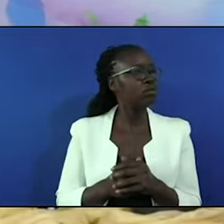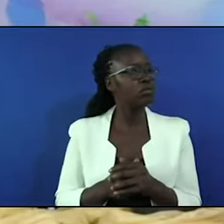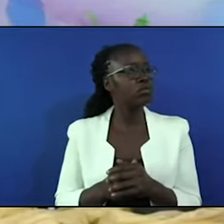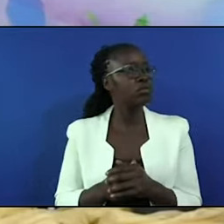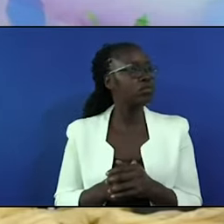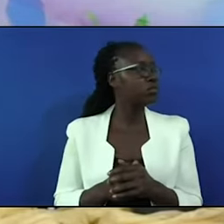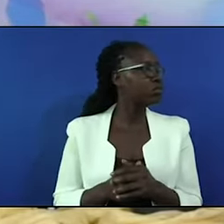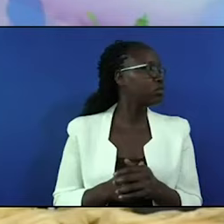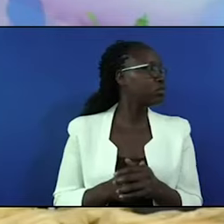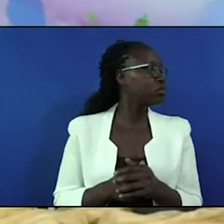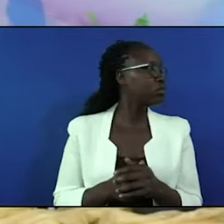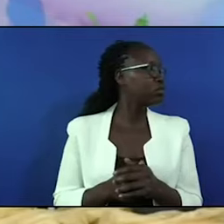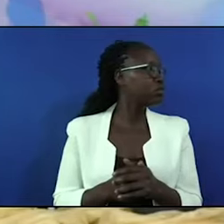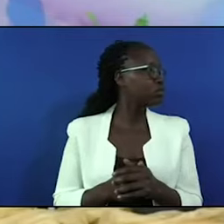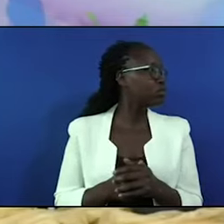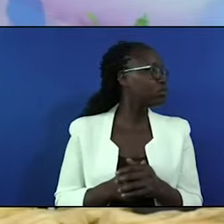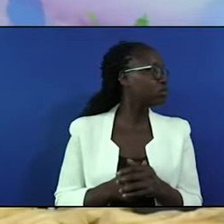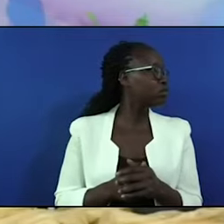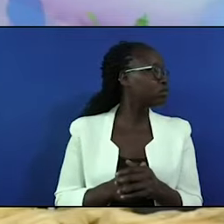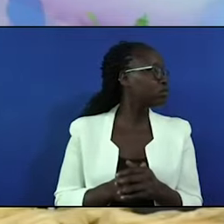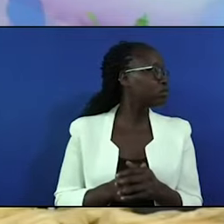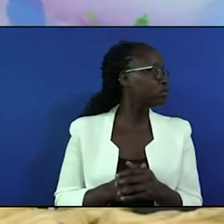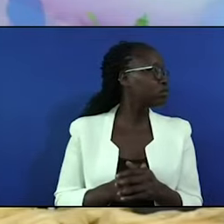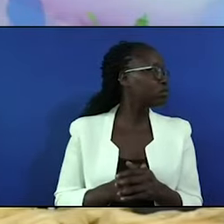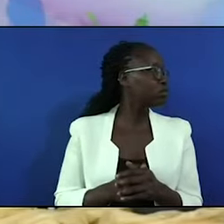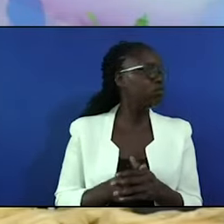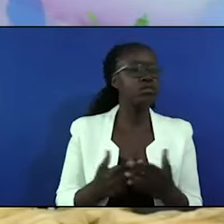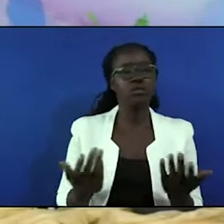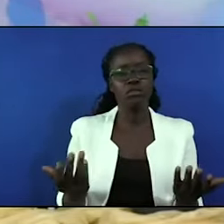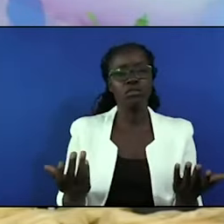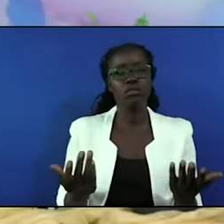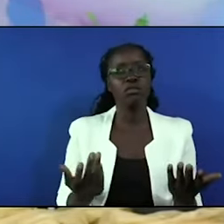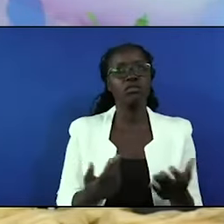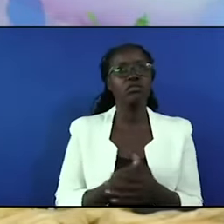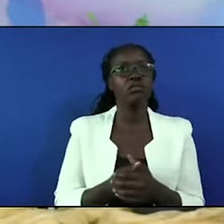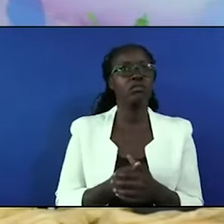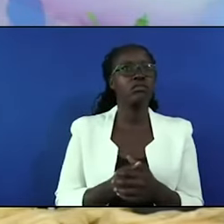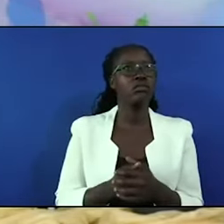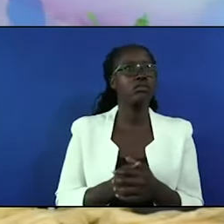me 1,000. For me, 200 already has gone